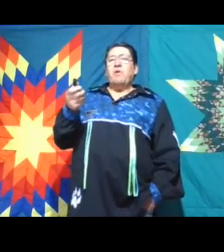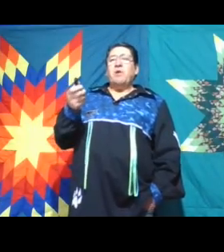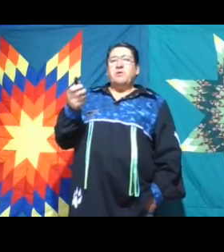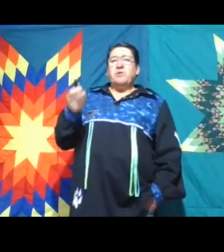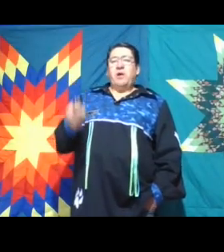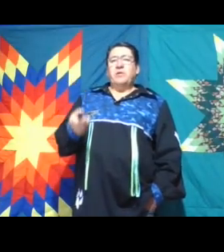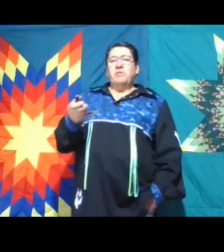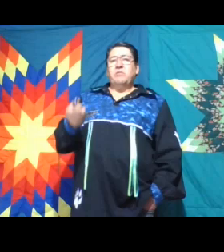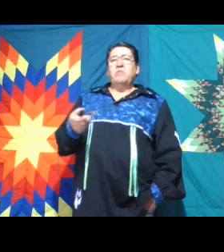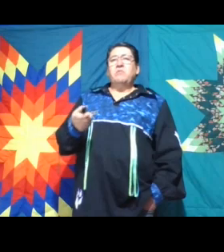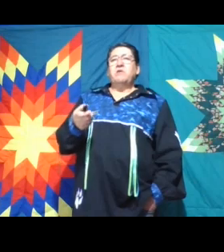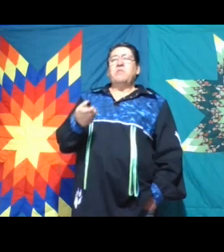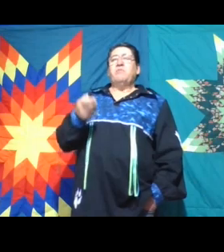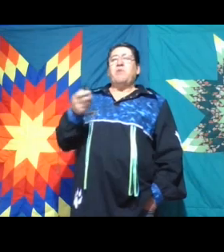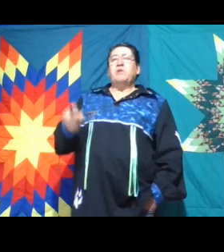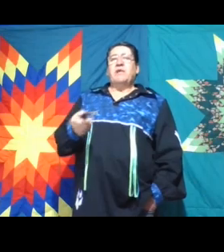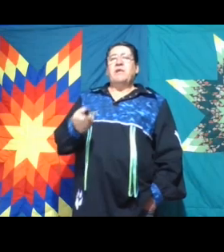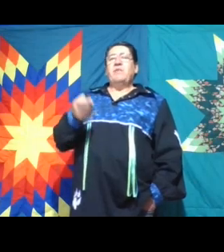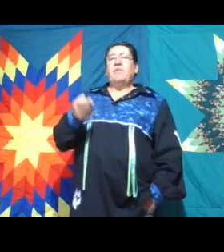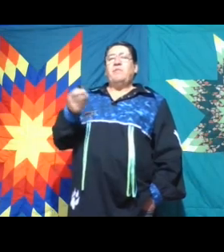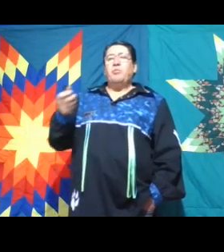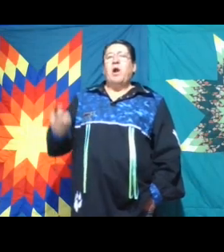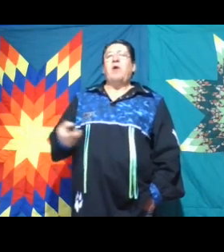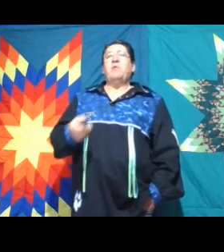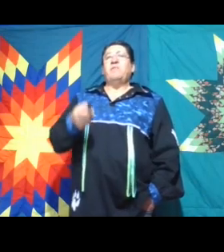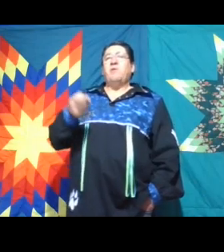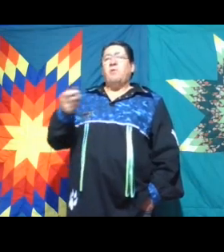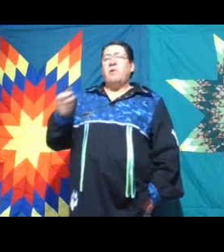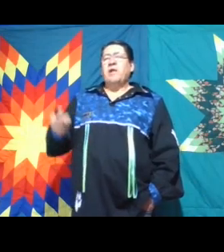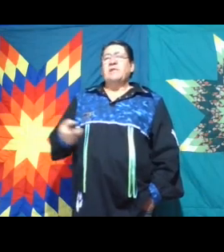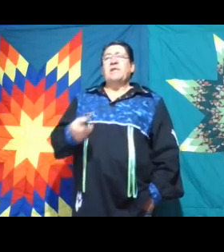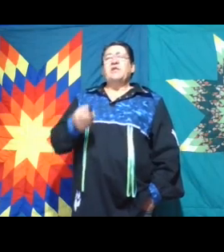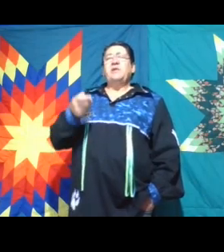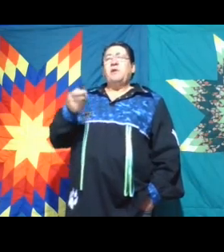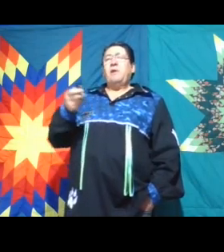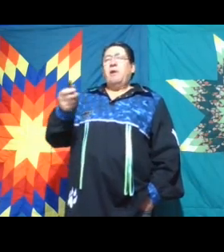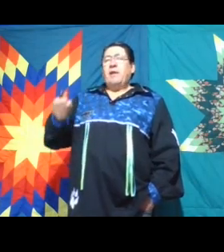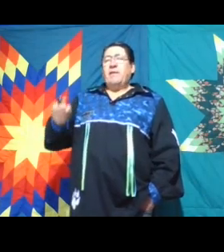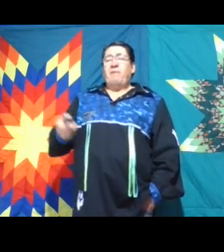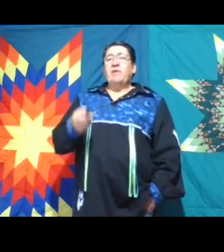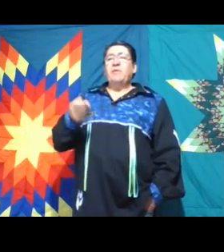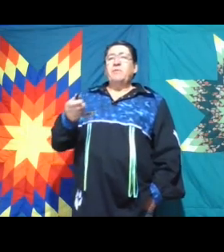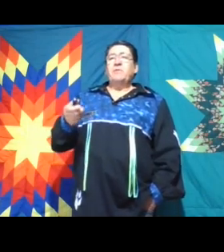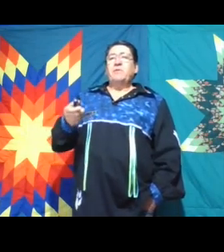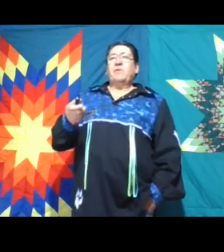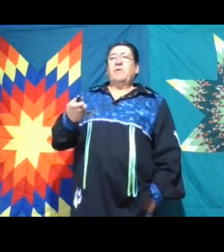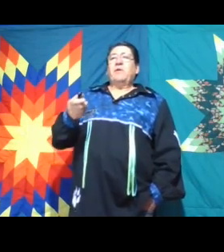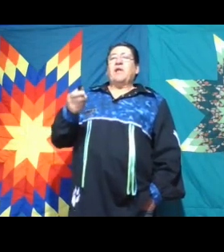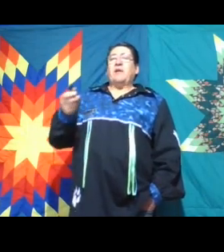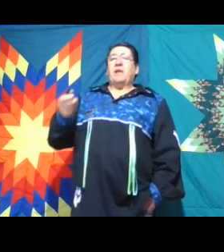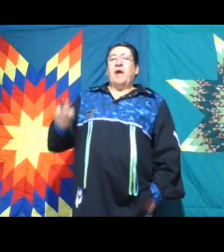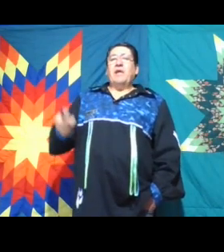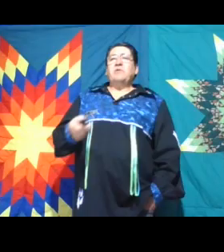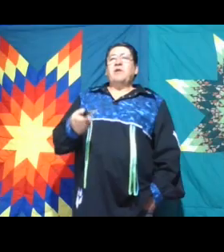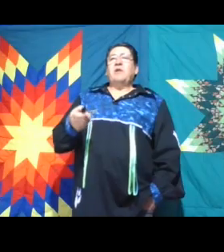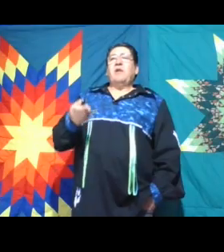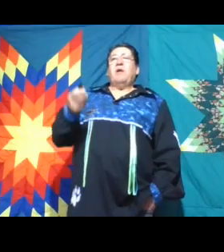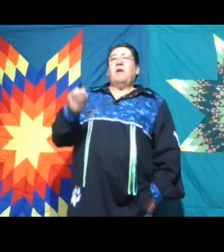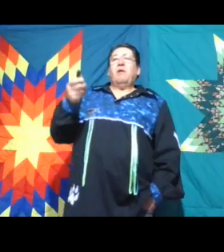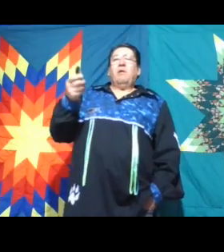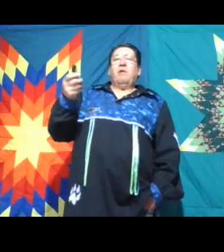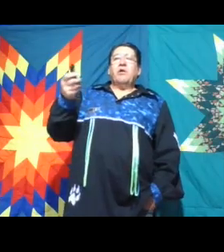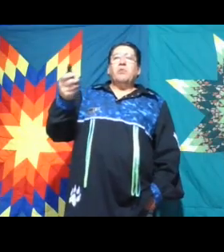you are truly representative and proud of your organization and the values that aligns with